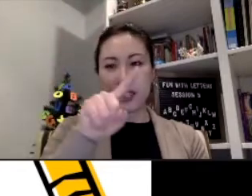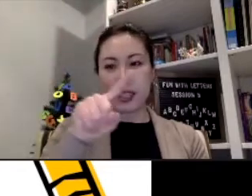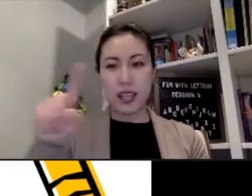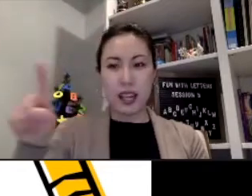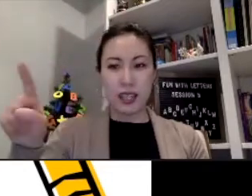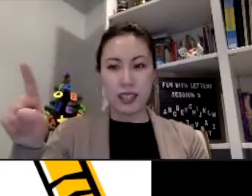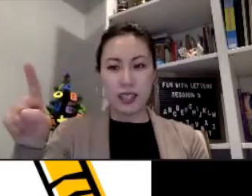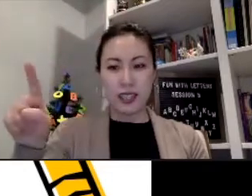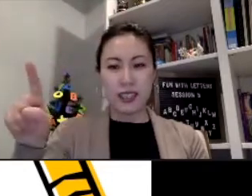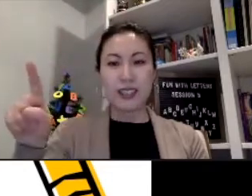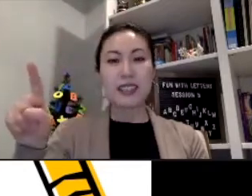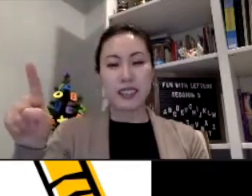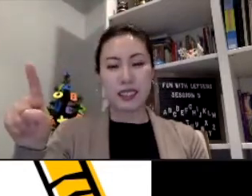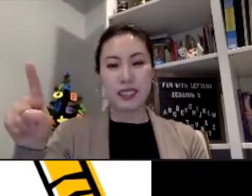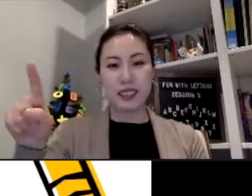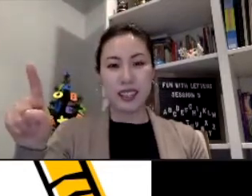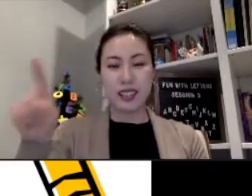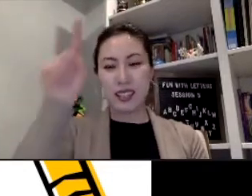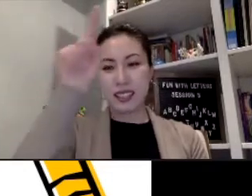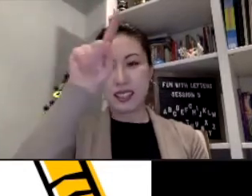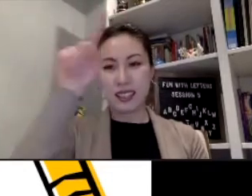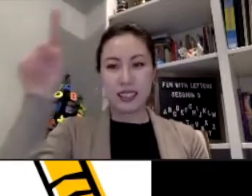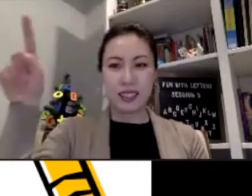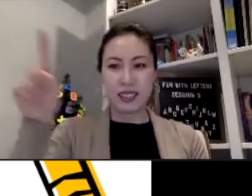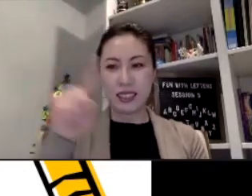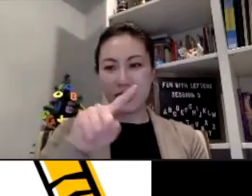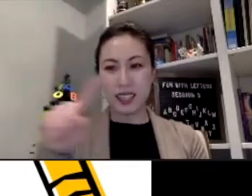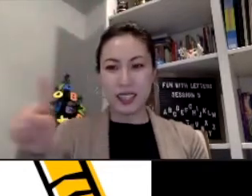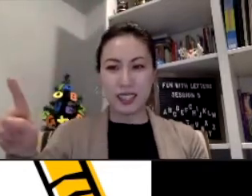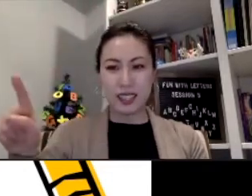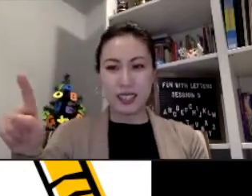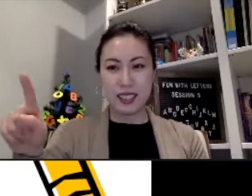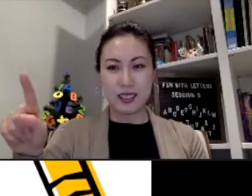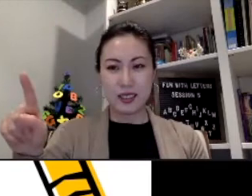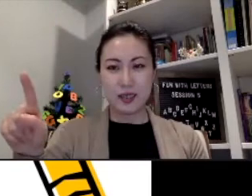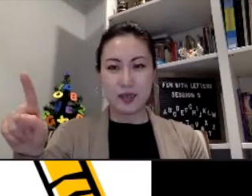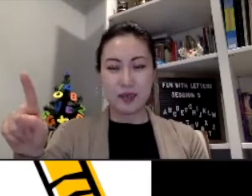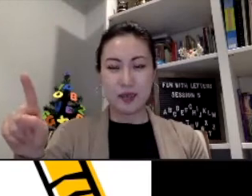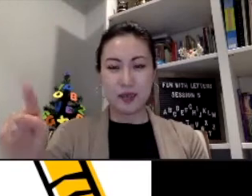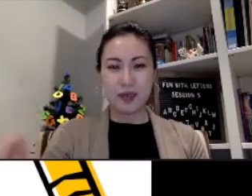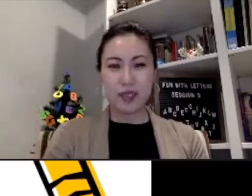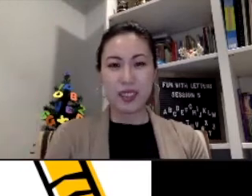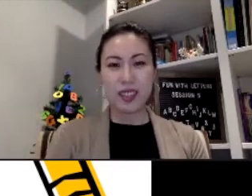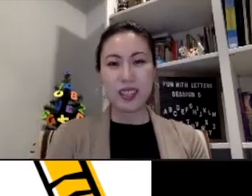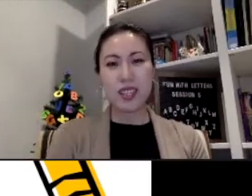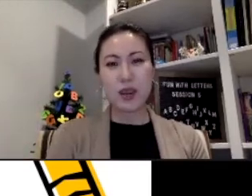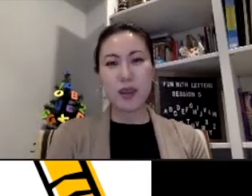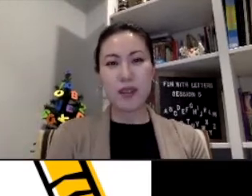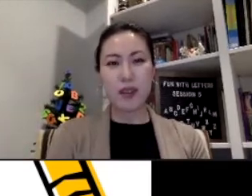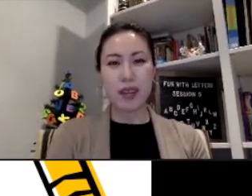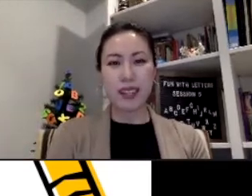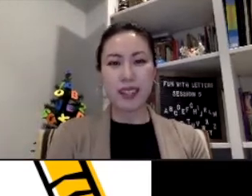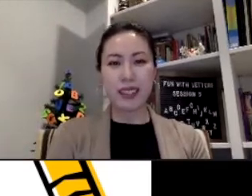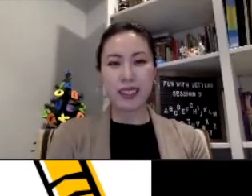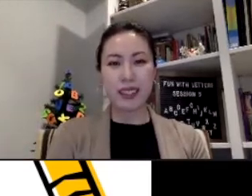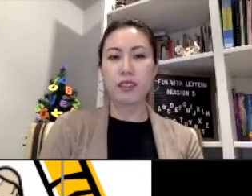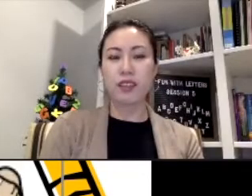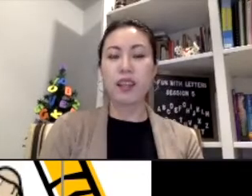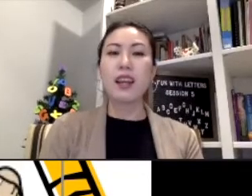write Z. Yes, like this. Good job,